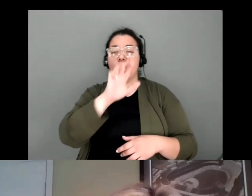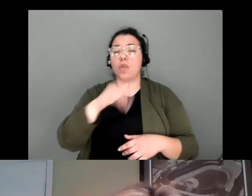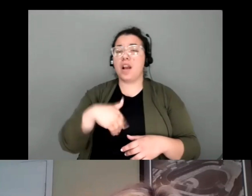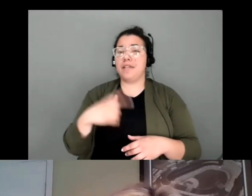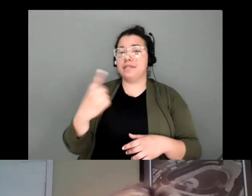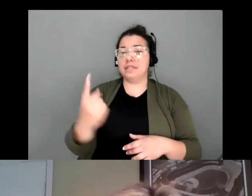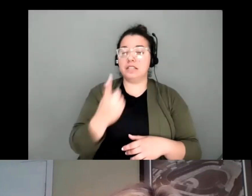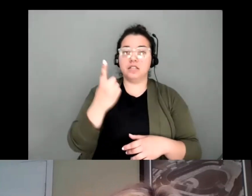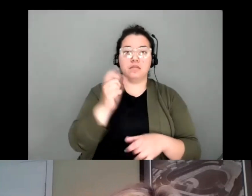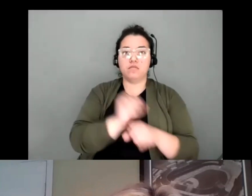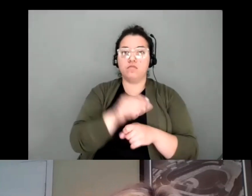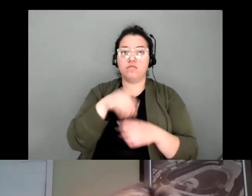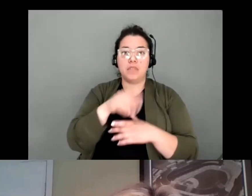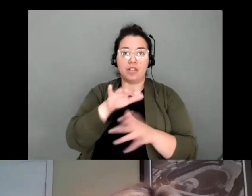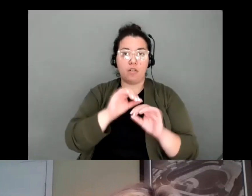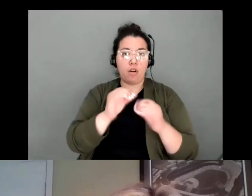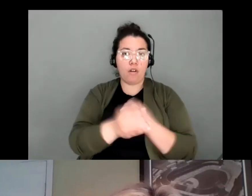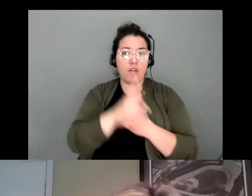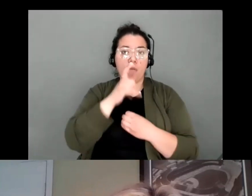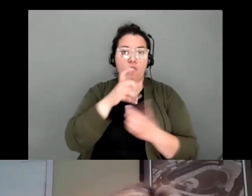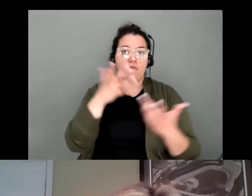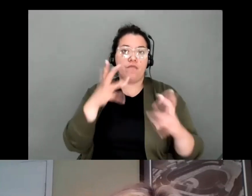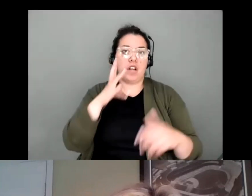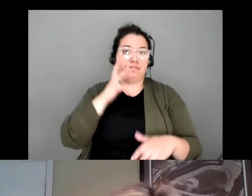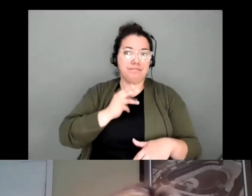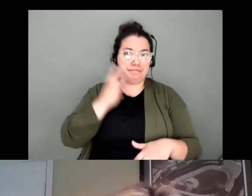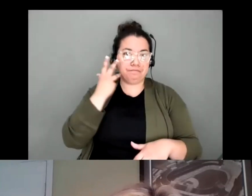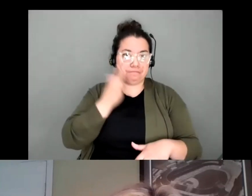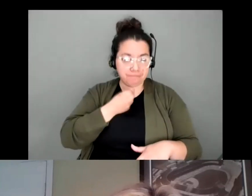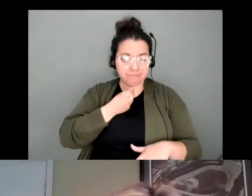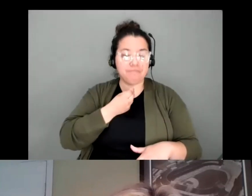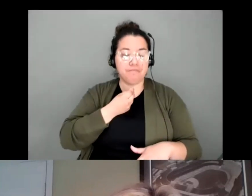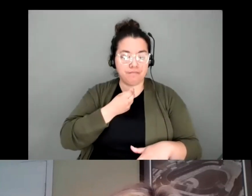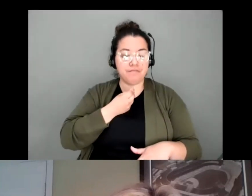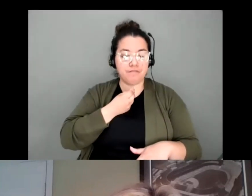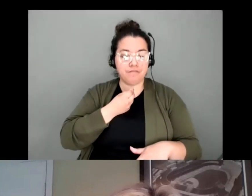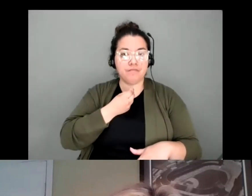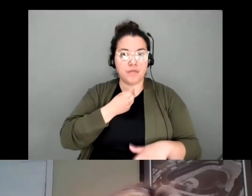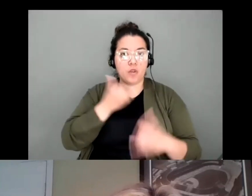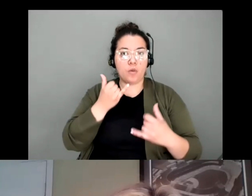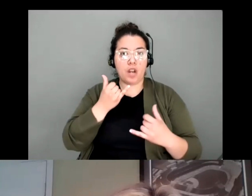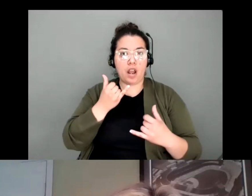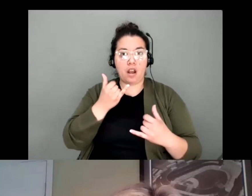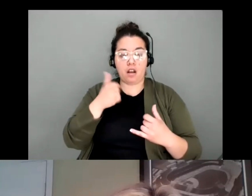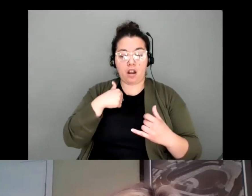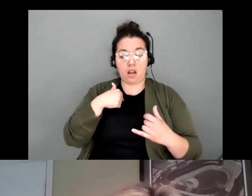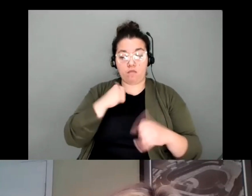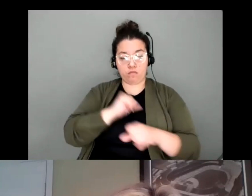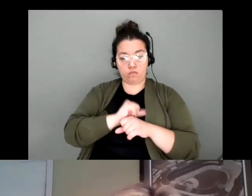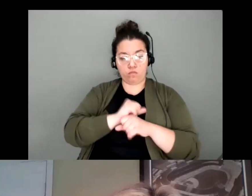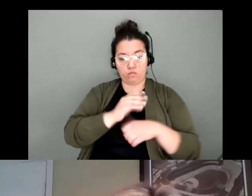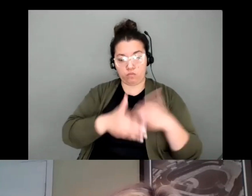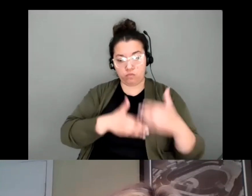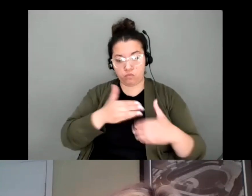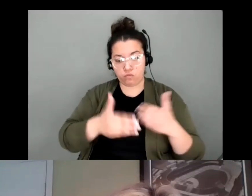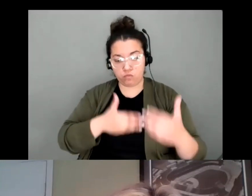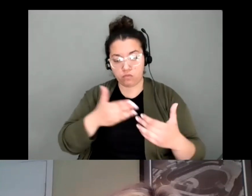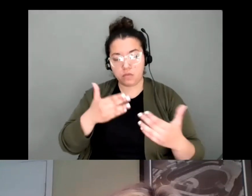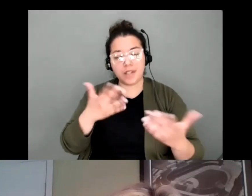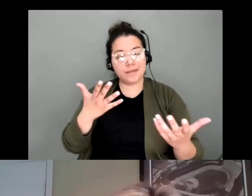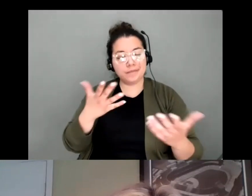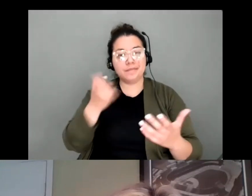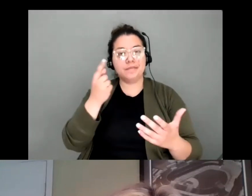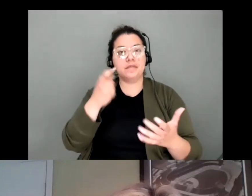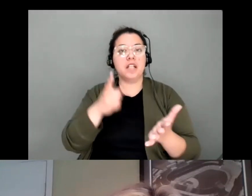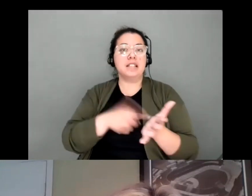in your office that has experience, that when you're thinking, sometimes you can run into agents